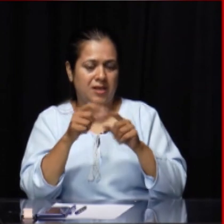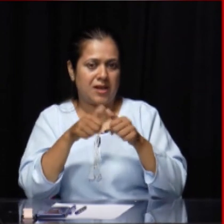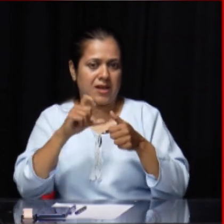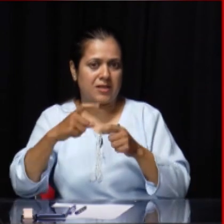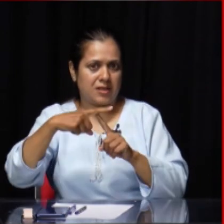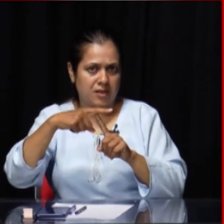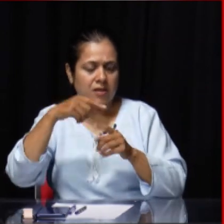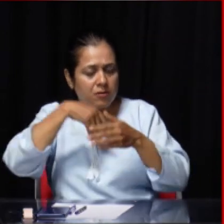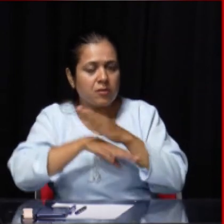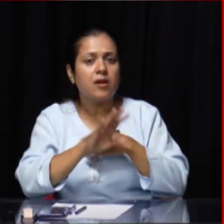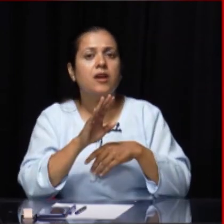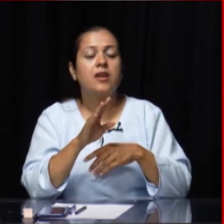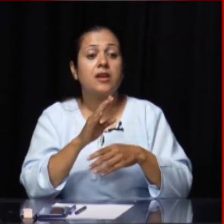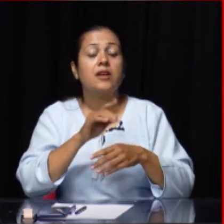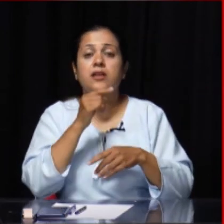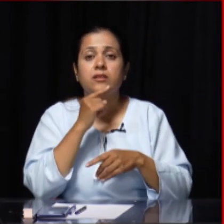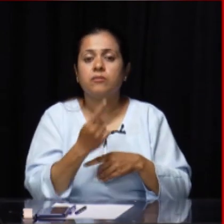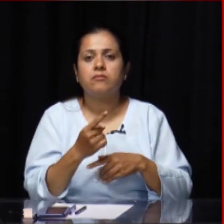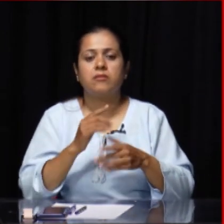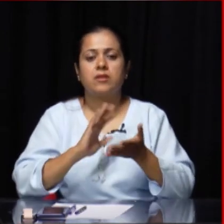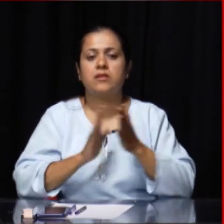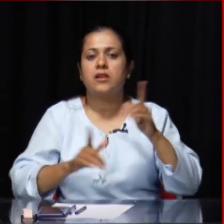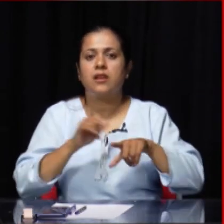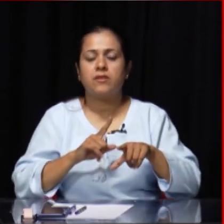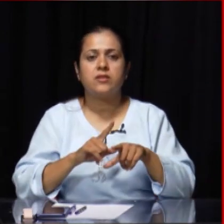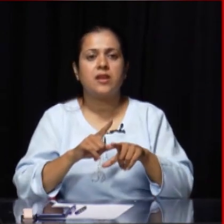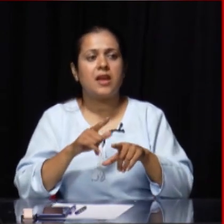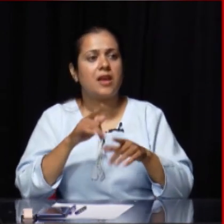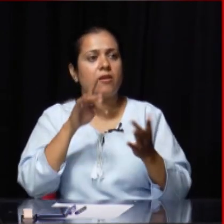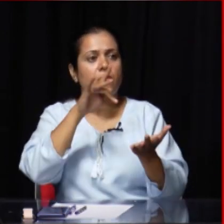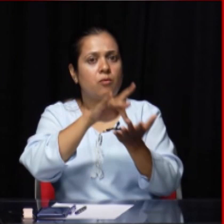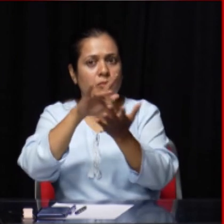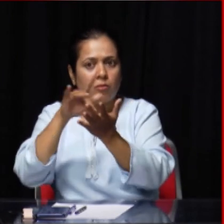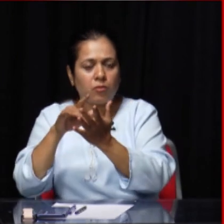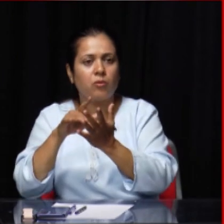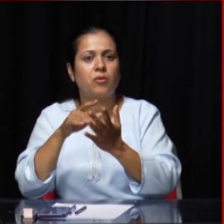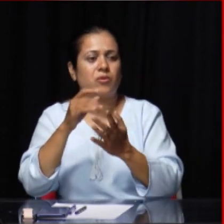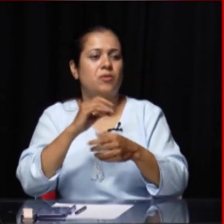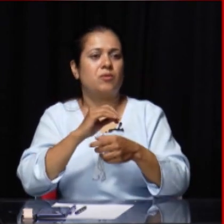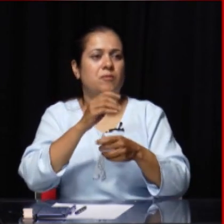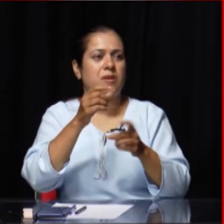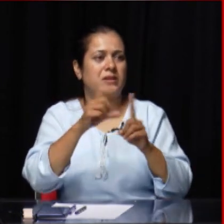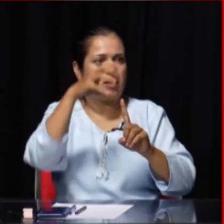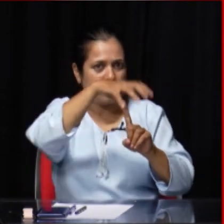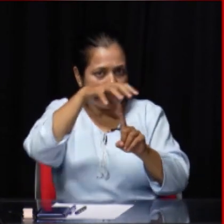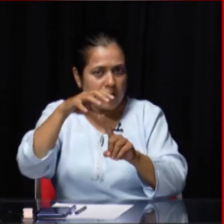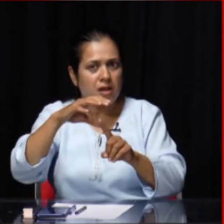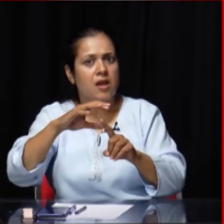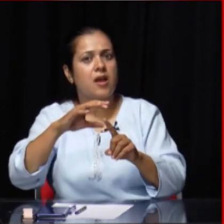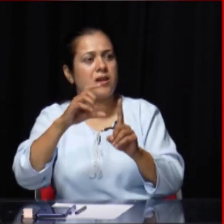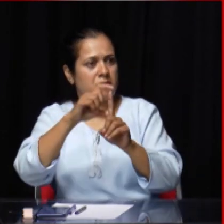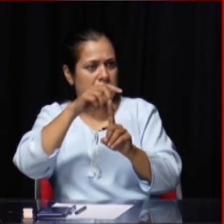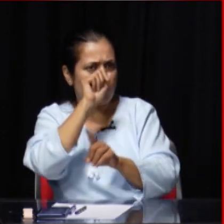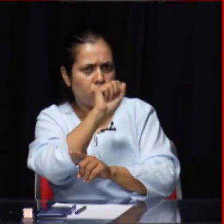Act provides that sign language should be part of every establishment. There should be a cell in